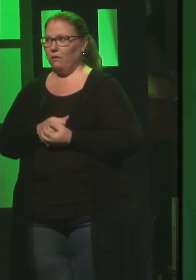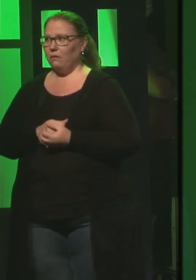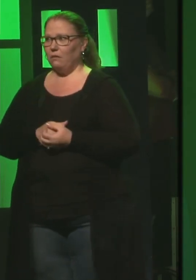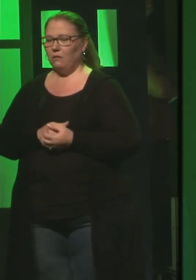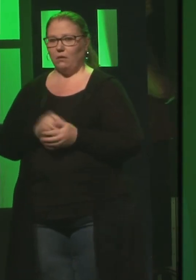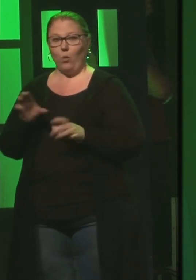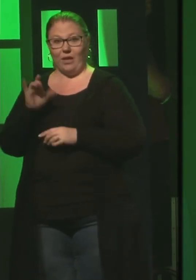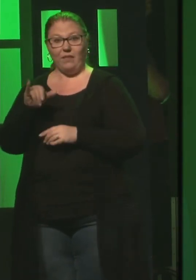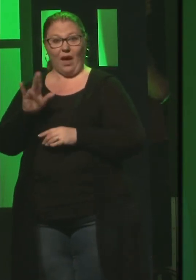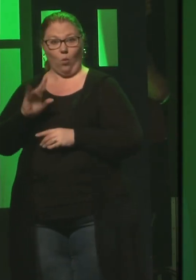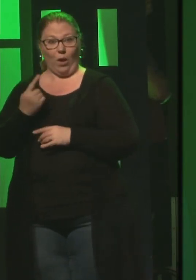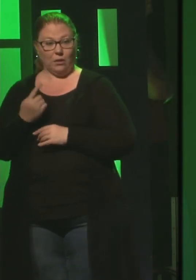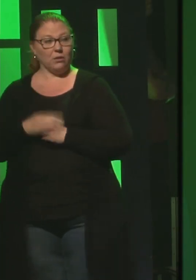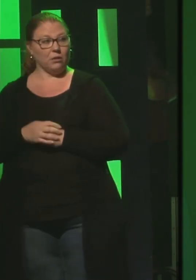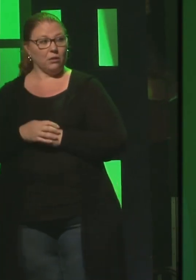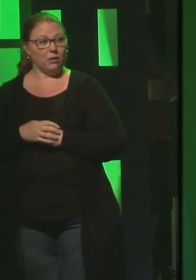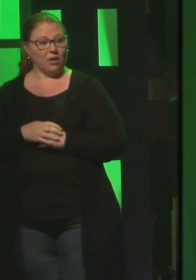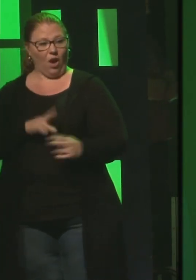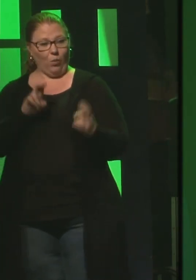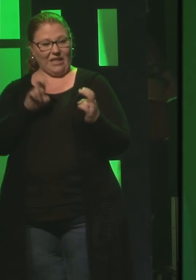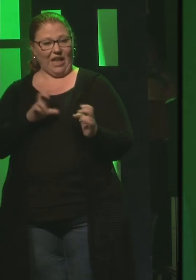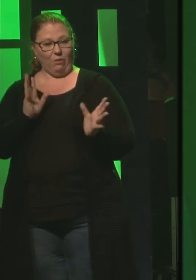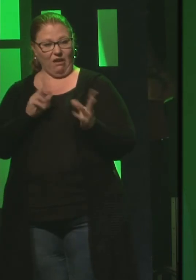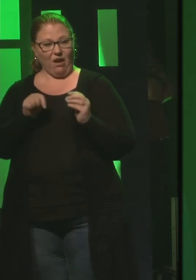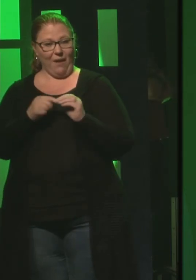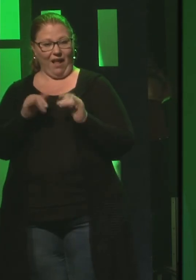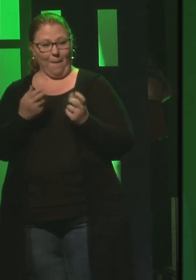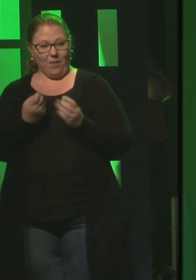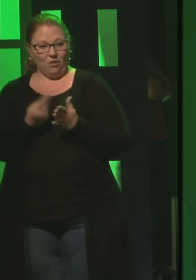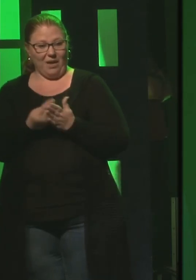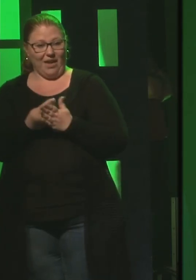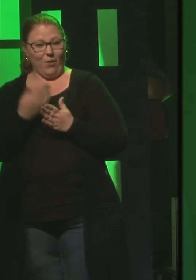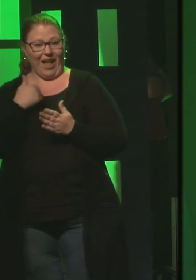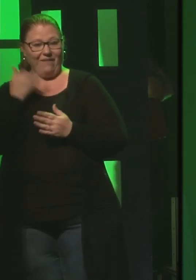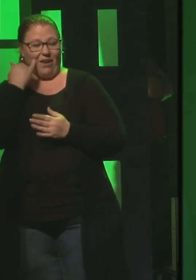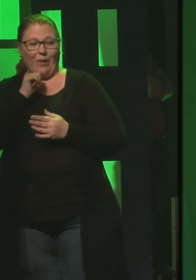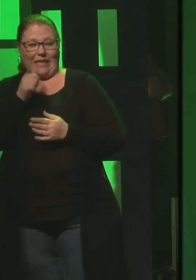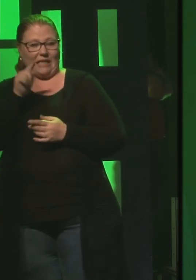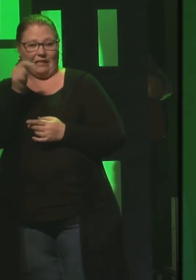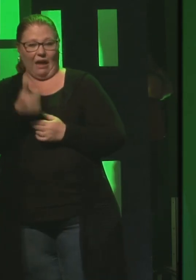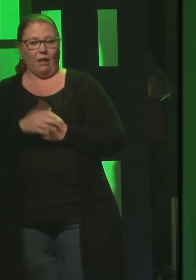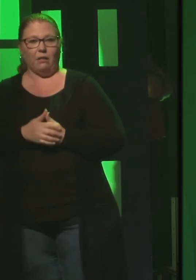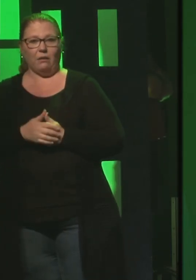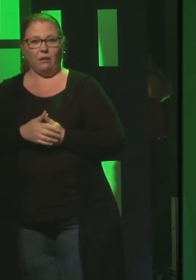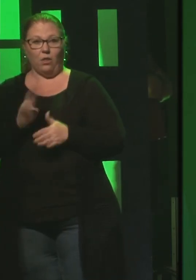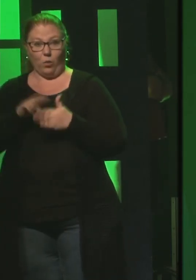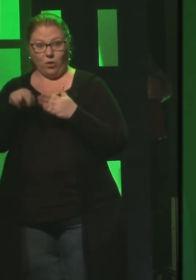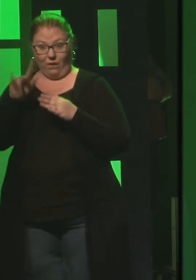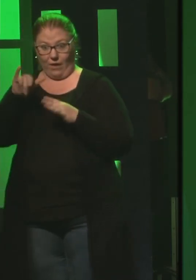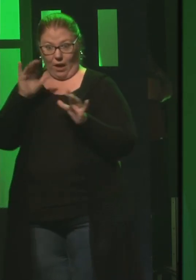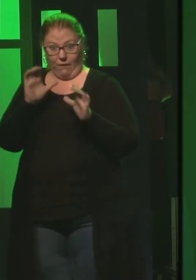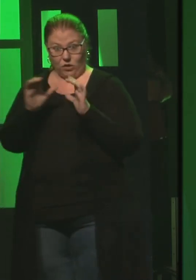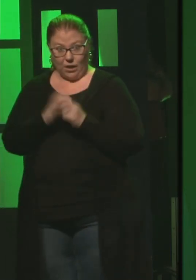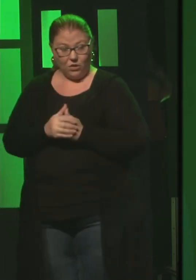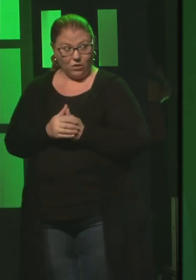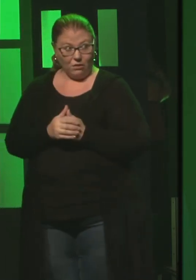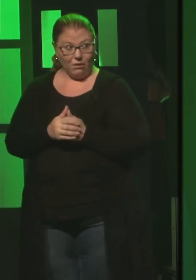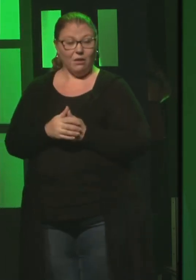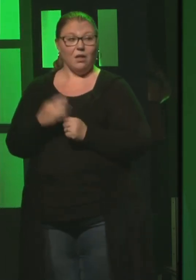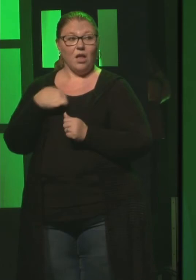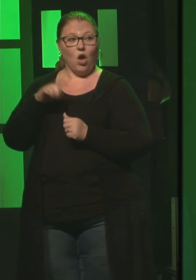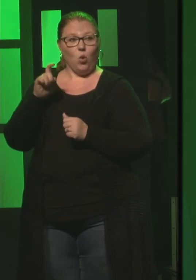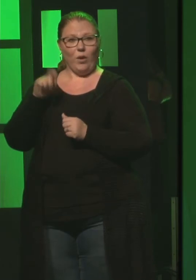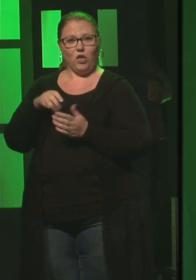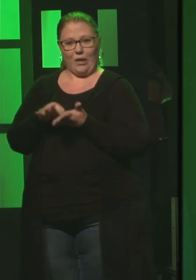that once. We sat and discussed how much we'd have if we didn't tithe. The outcome of that conversation was that we should